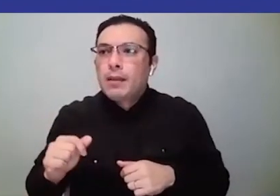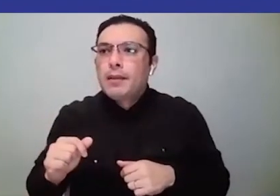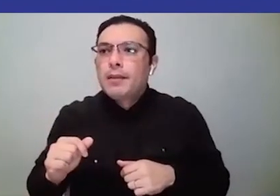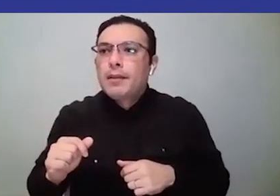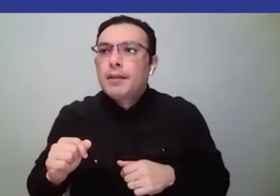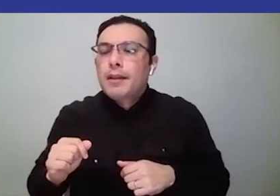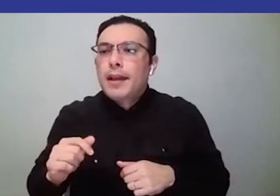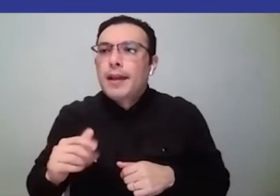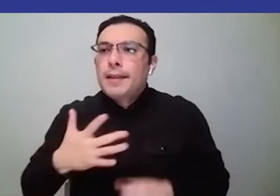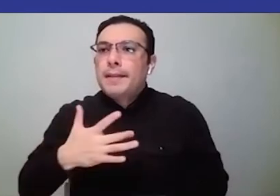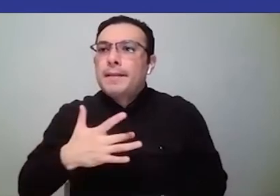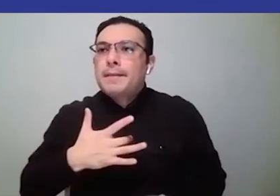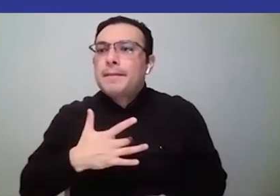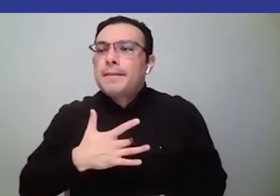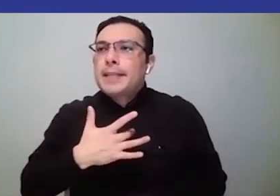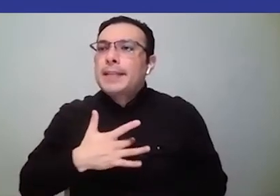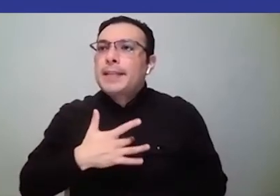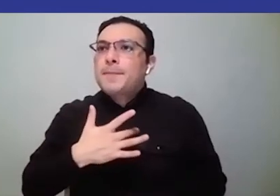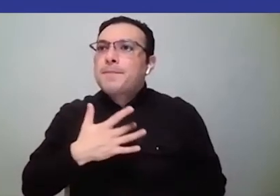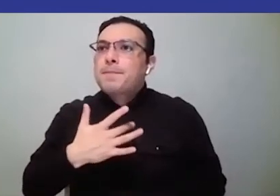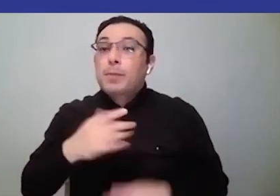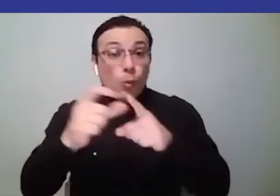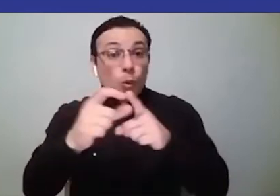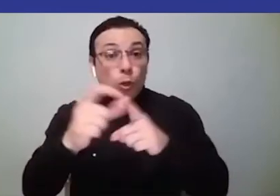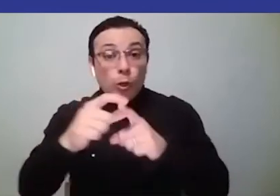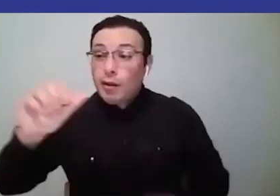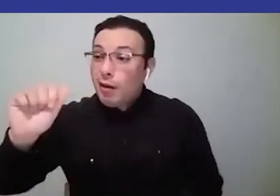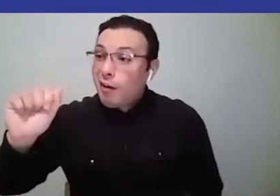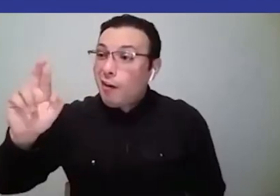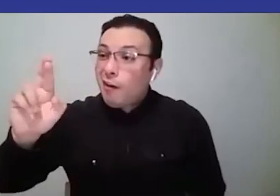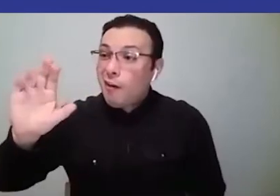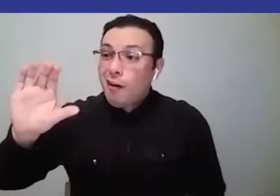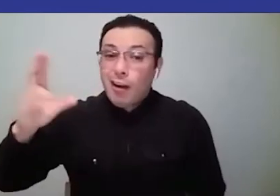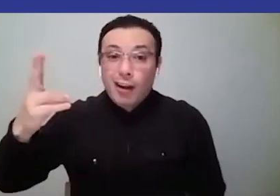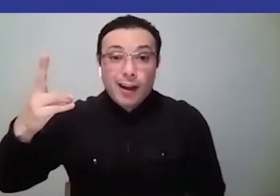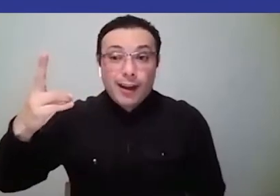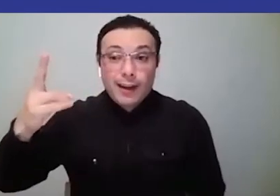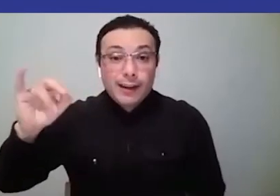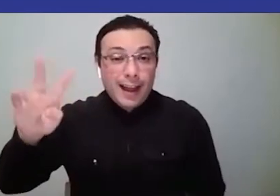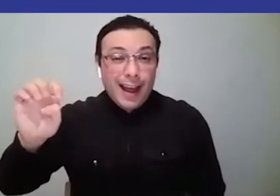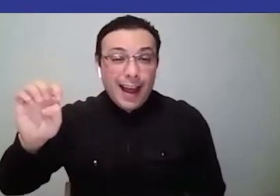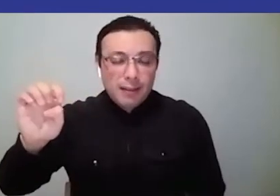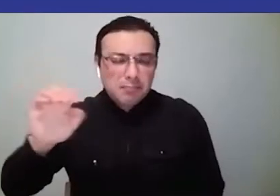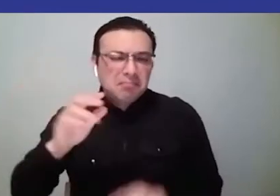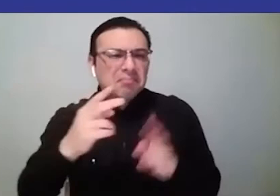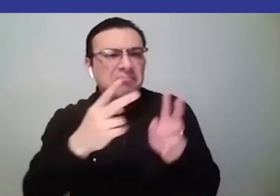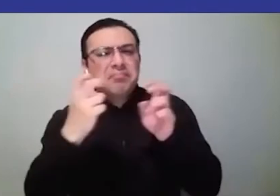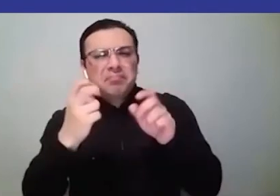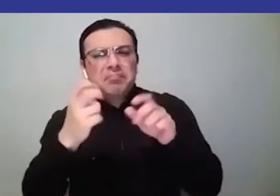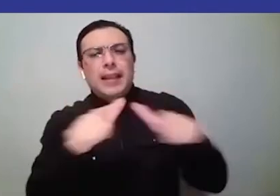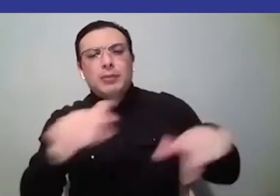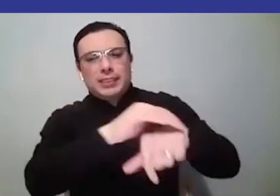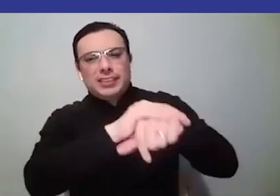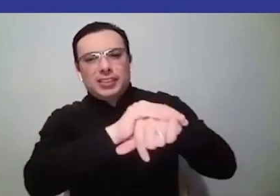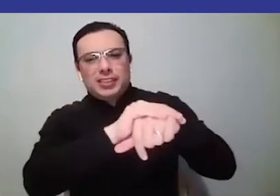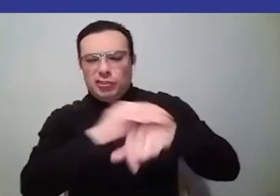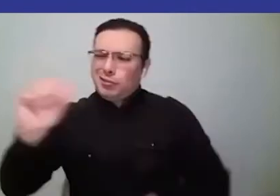To me, that feels like such a clinical term. It feels cold, it feels inanimate,